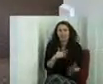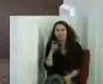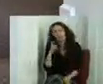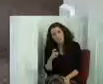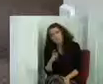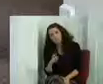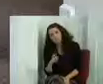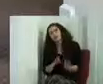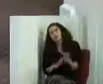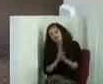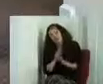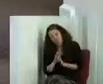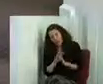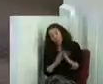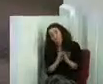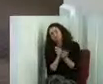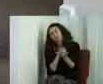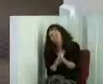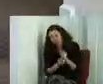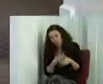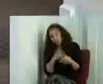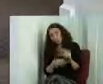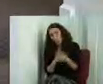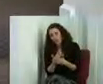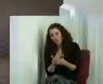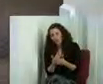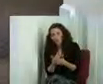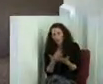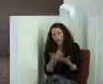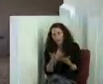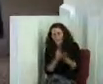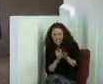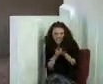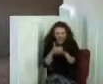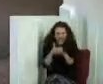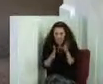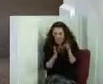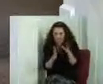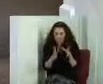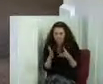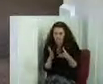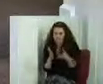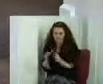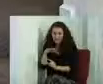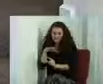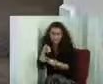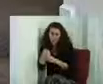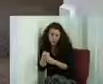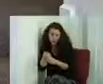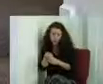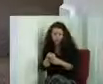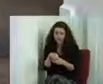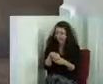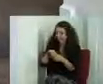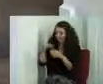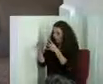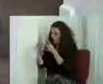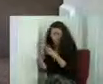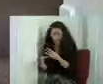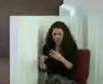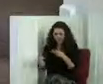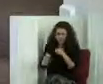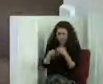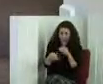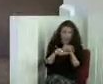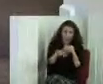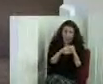or to change or to be on the cutting edge or to be an inclusive or progressive or radically inclusive or add new initials to the names